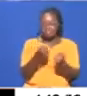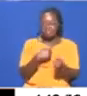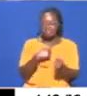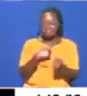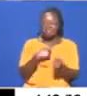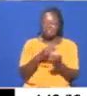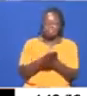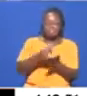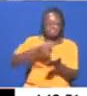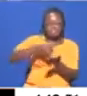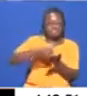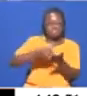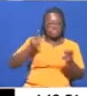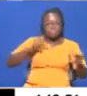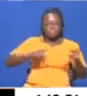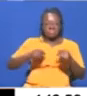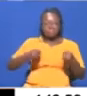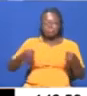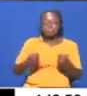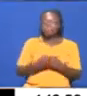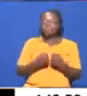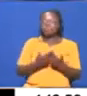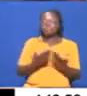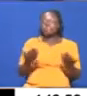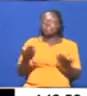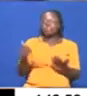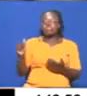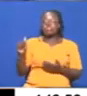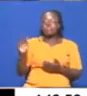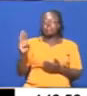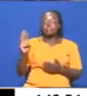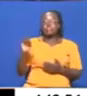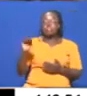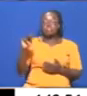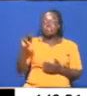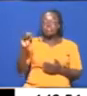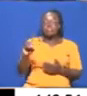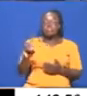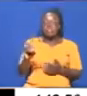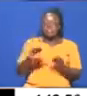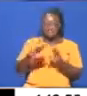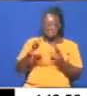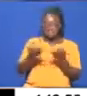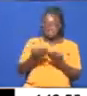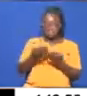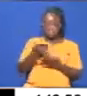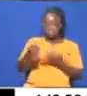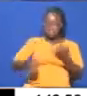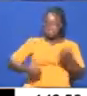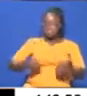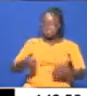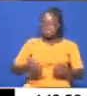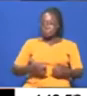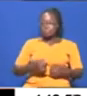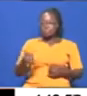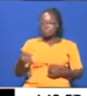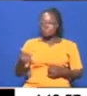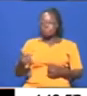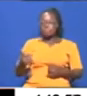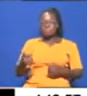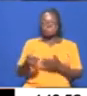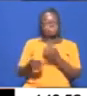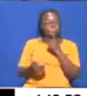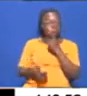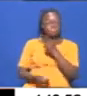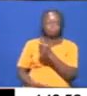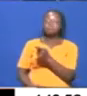people that got accident at Abimbo. But as Onyango's family beam with joy back at the Abimbo gold mine, it